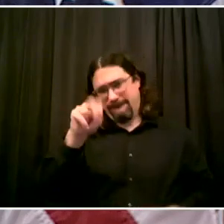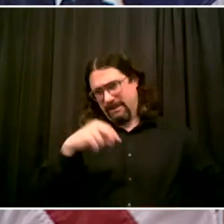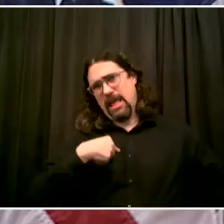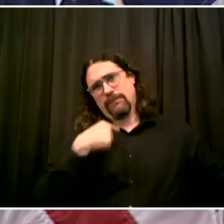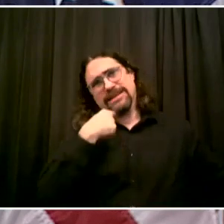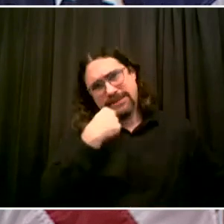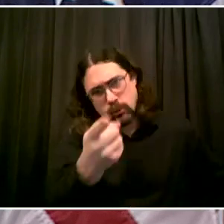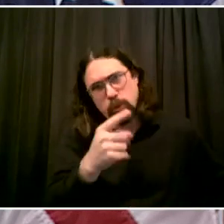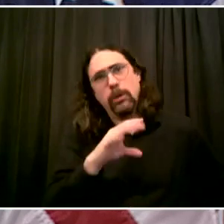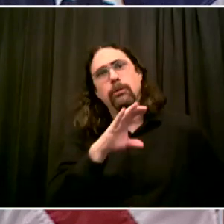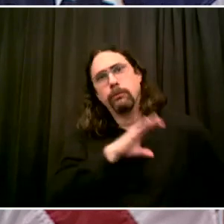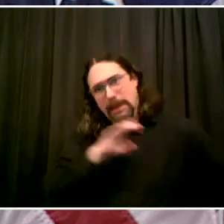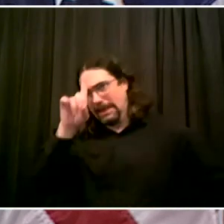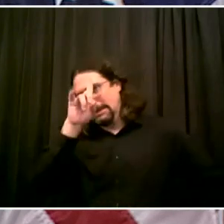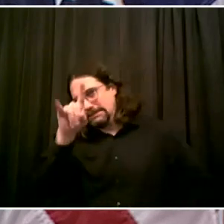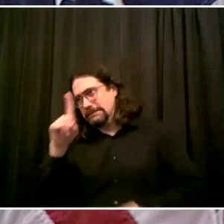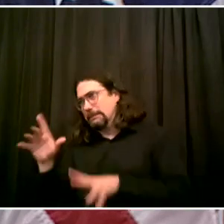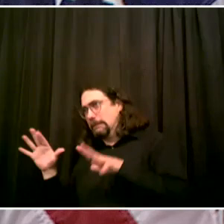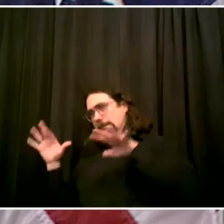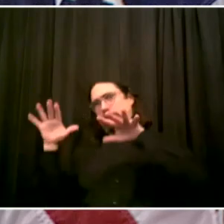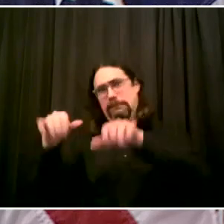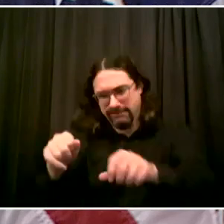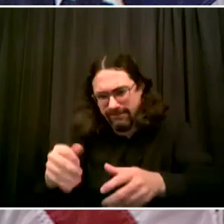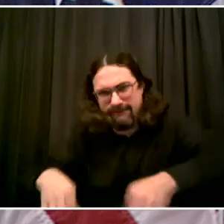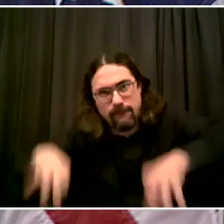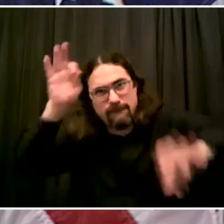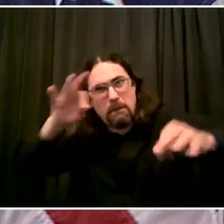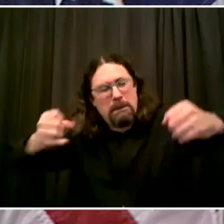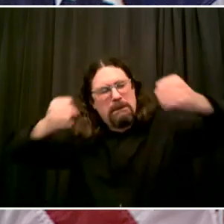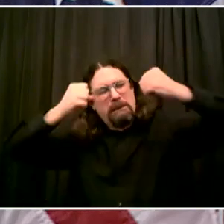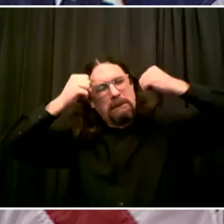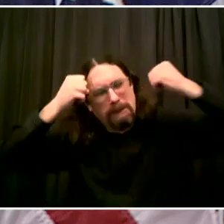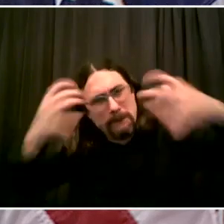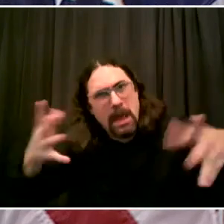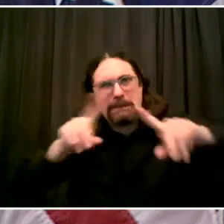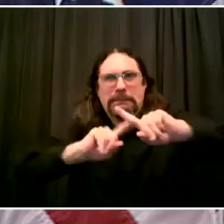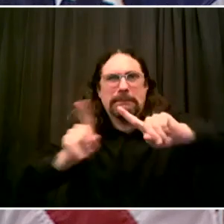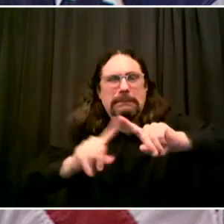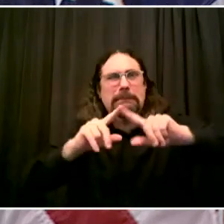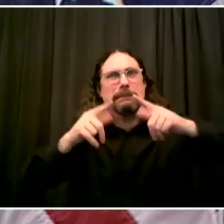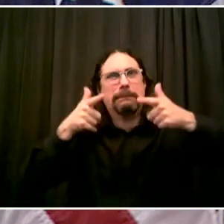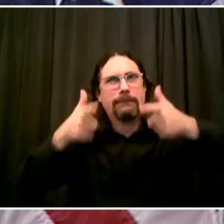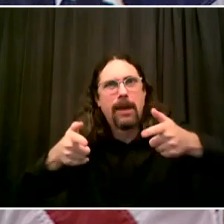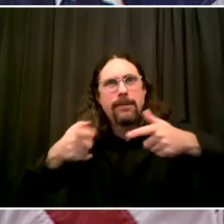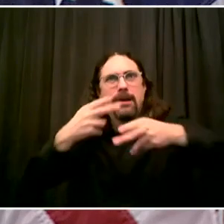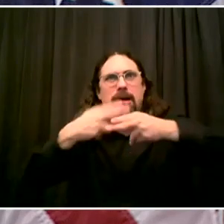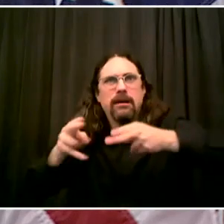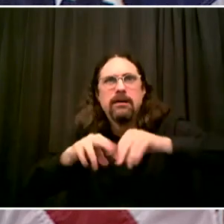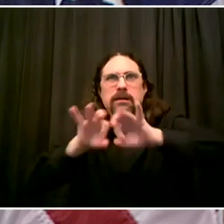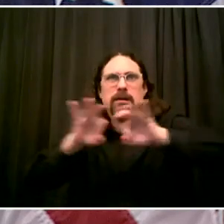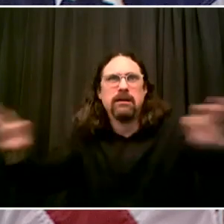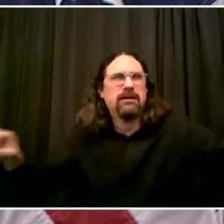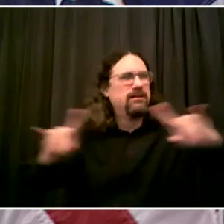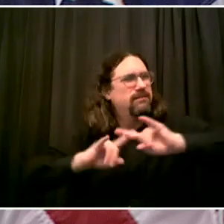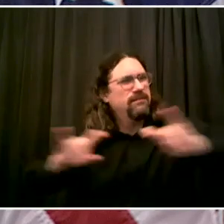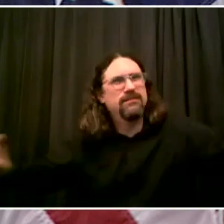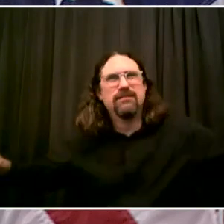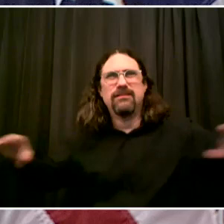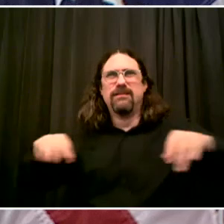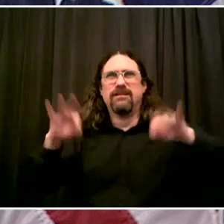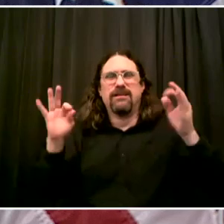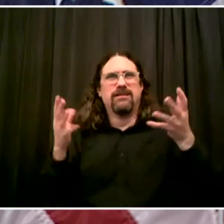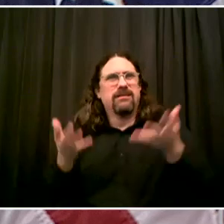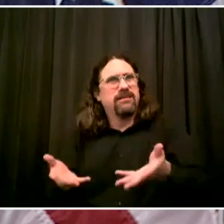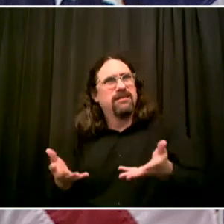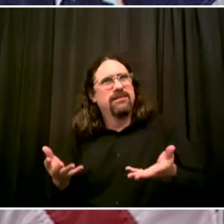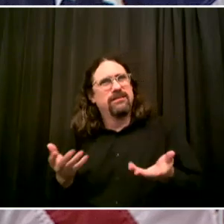watching, but I want to be clear. I will certainly not tolerate any arrest or mistreatment of the